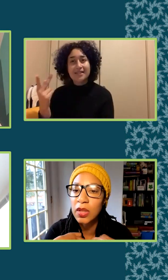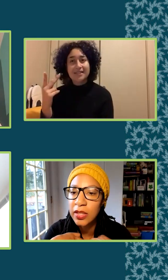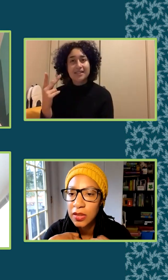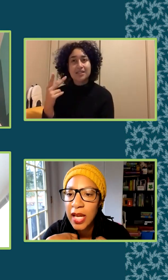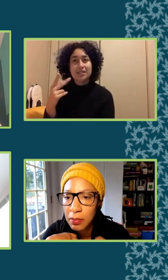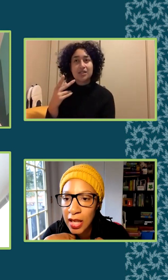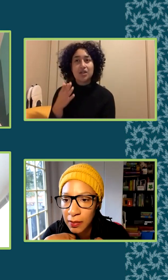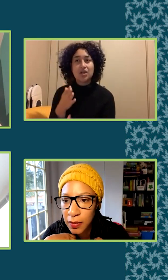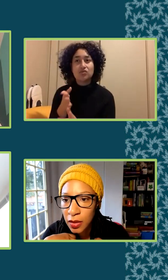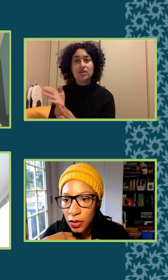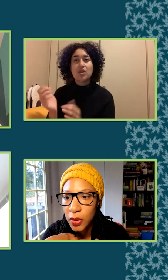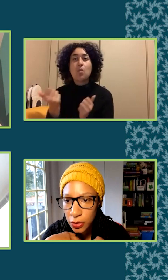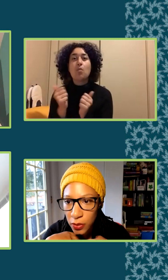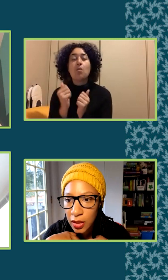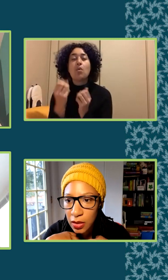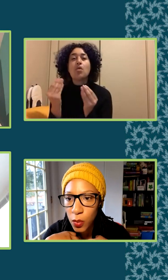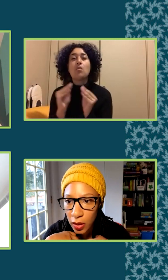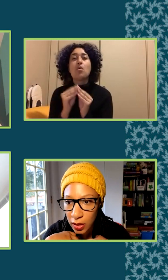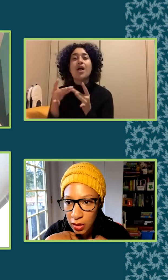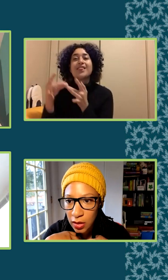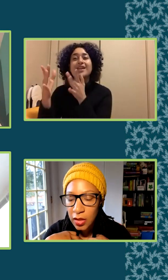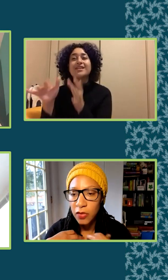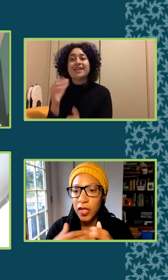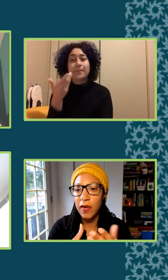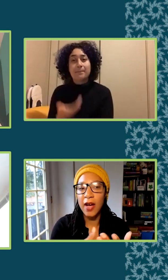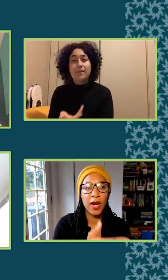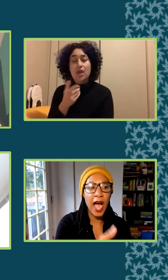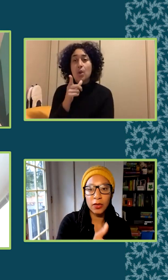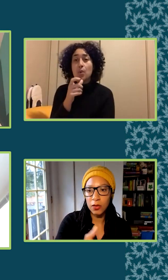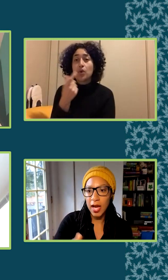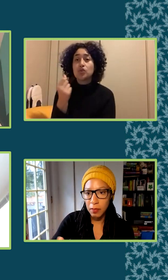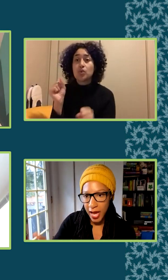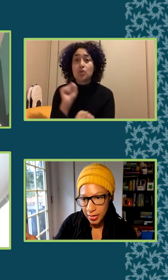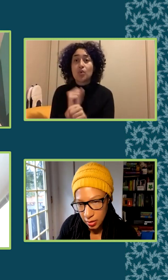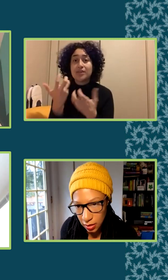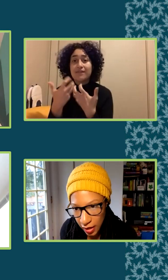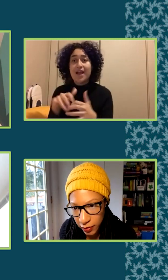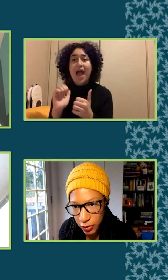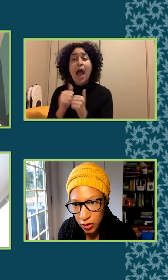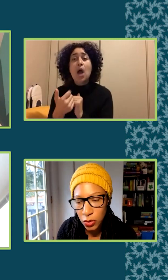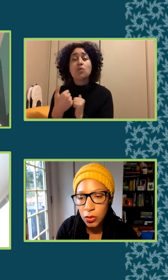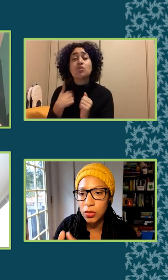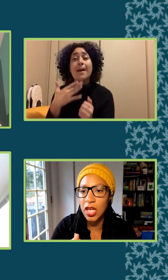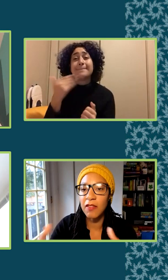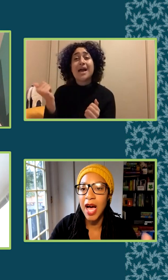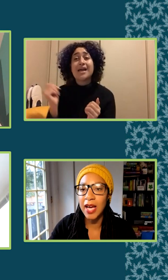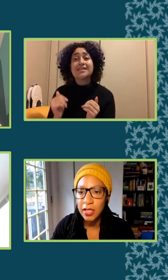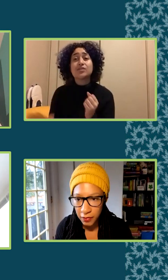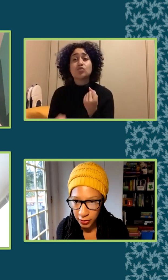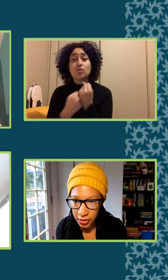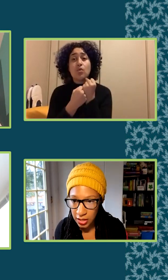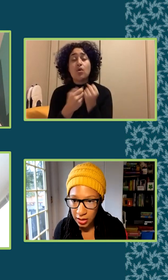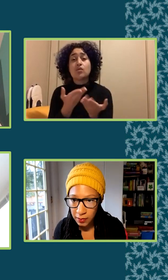there are more leaders like me who are doing the work to figure out, how do I best leverage the tools of